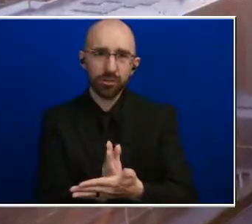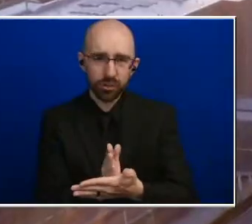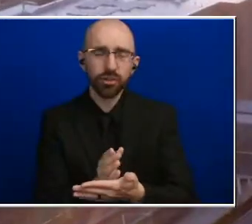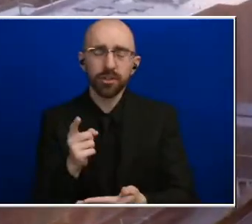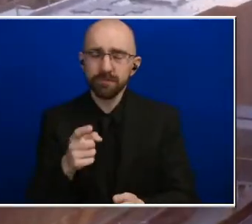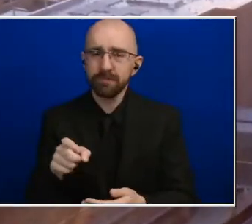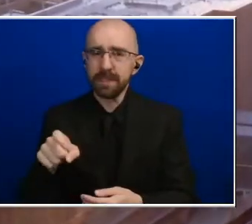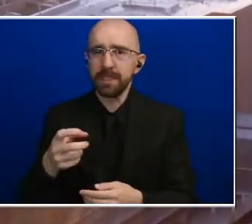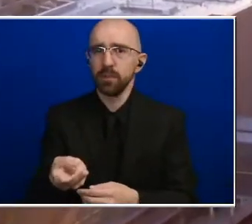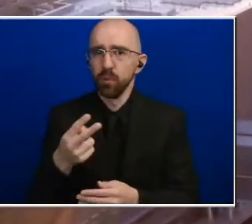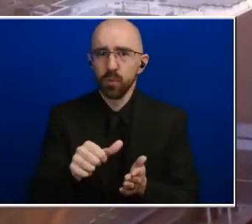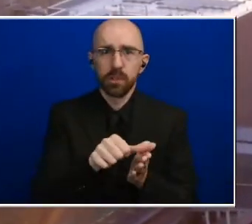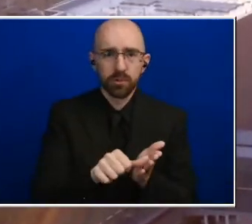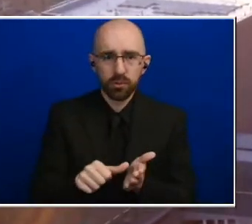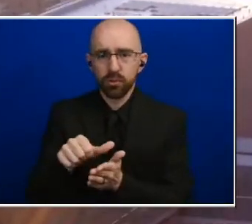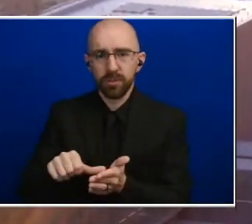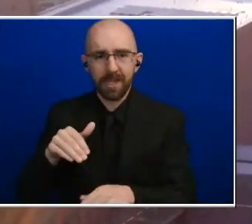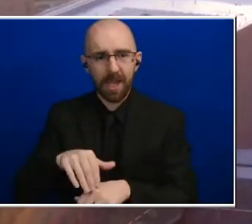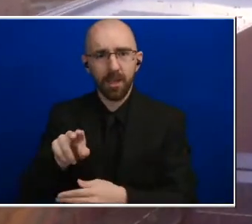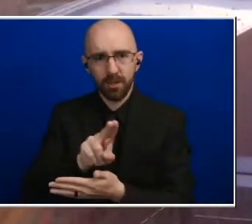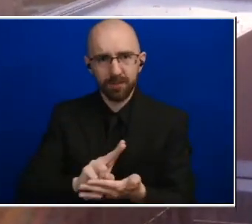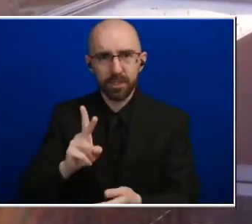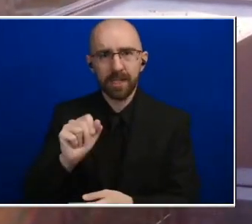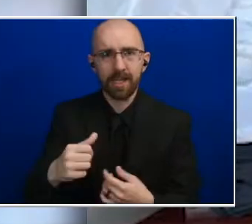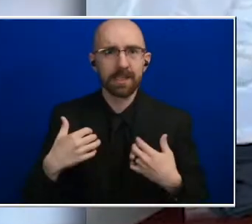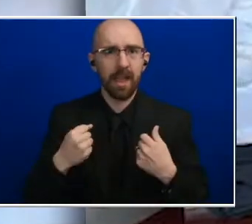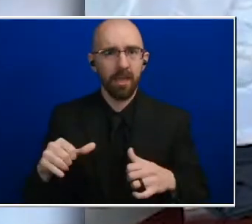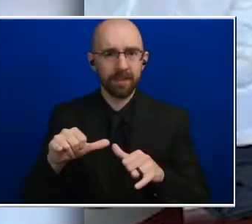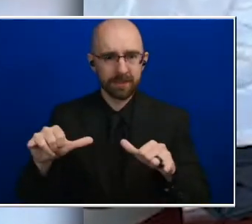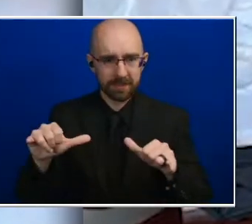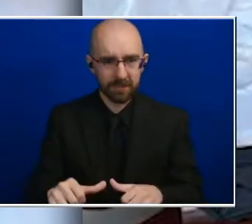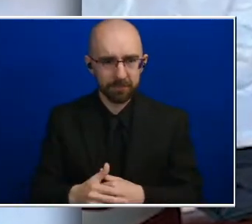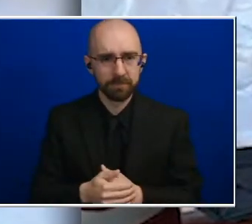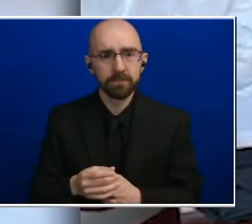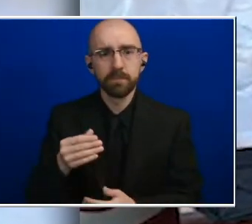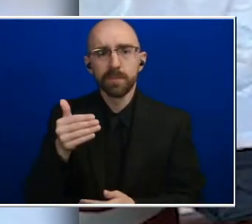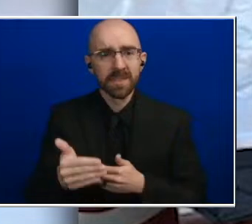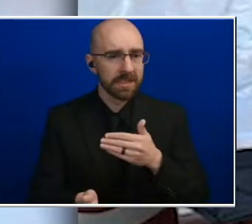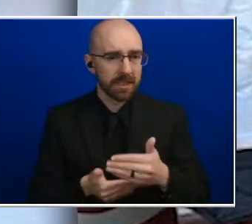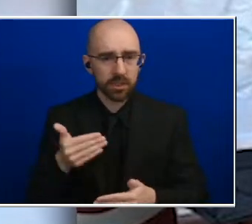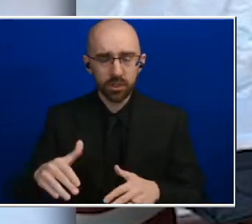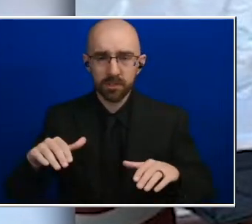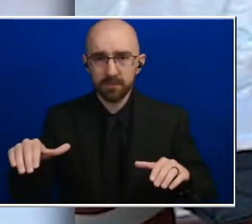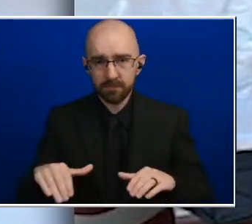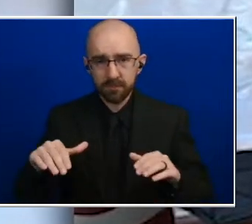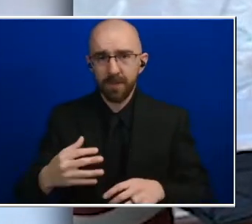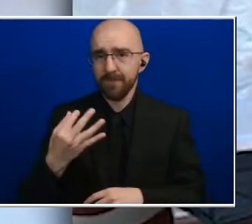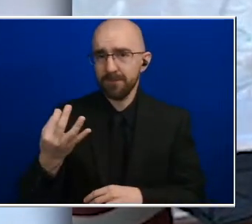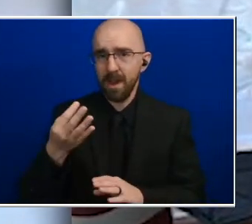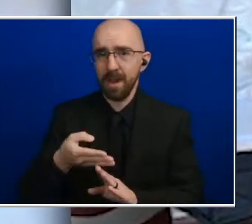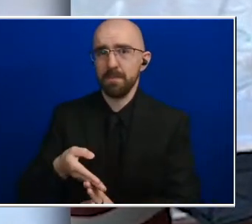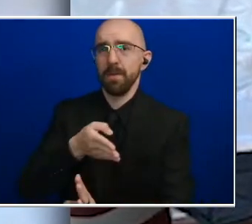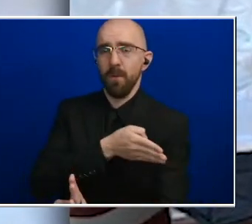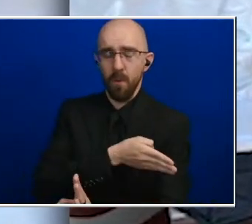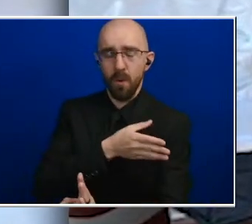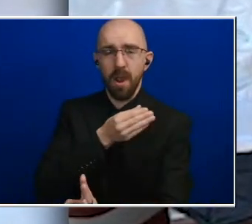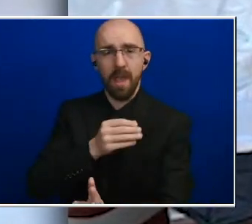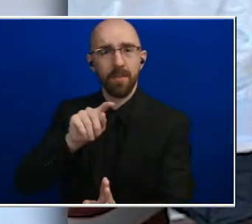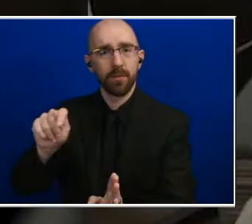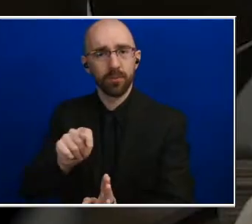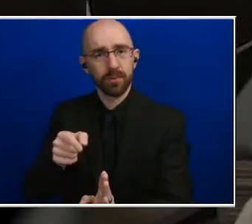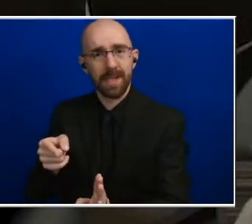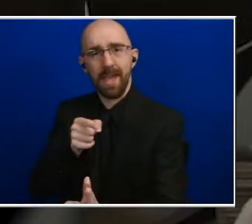at the University of Kansas Health System. The procedures, performed the Friday before and the Tuesday after Labor